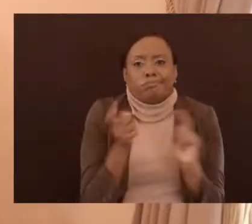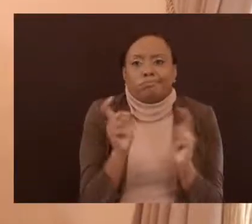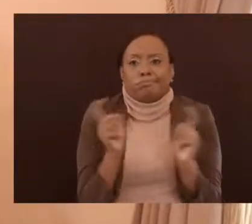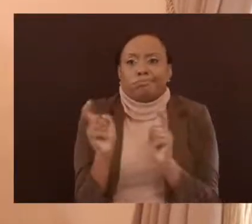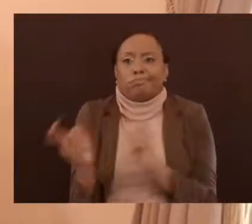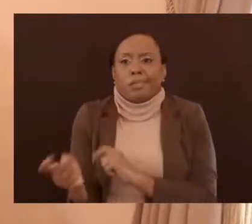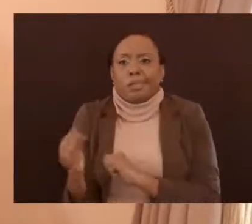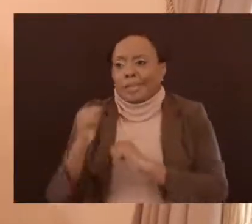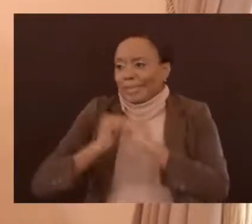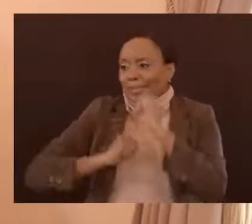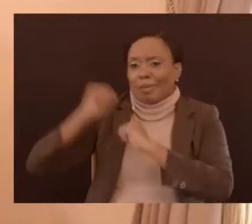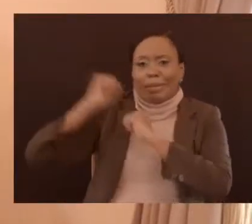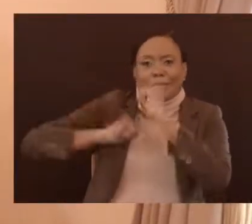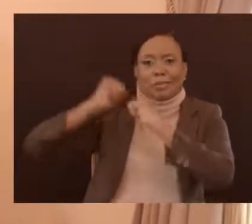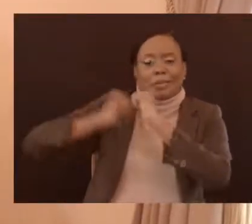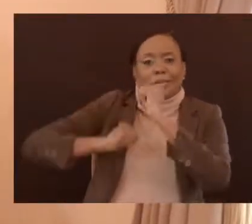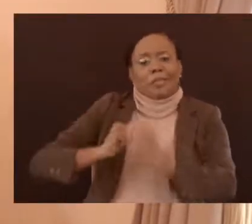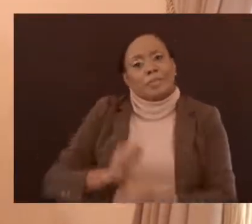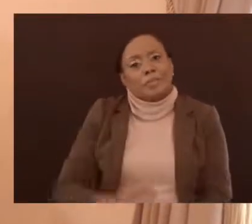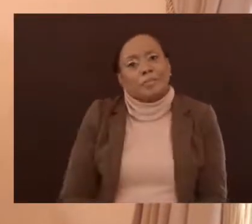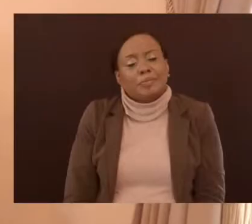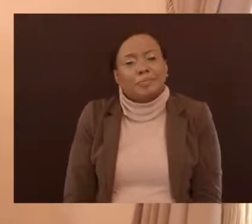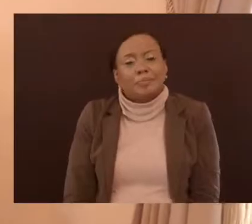in the structure of the system.